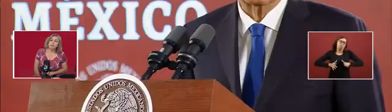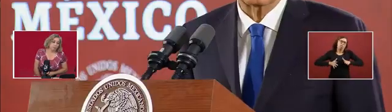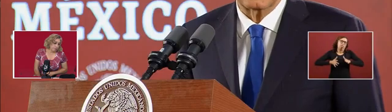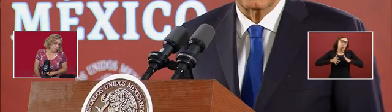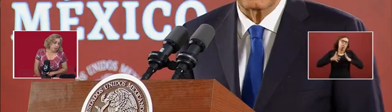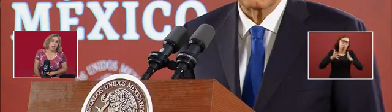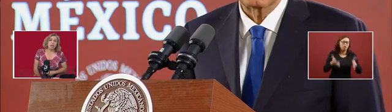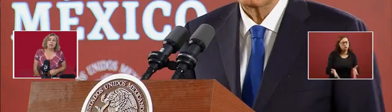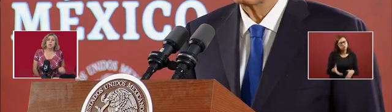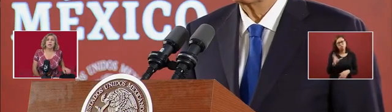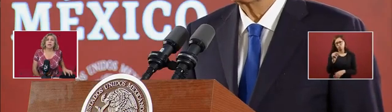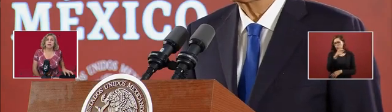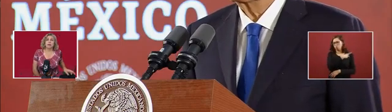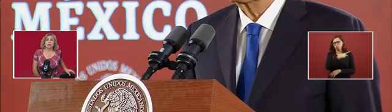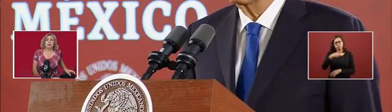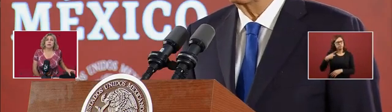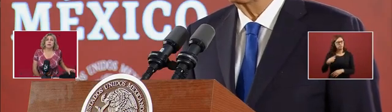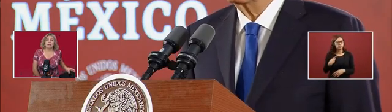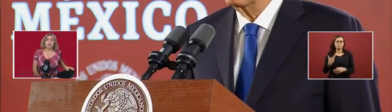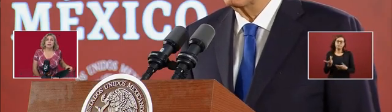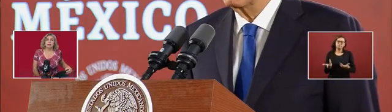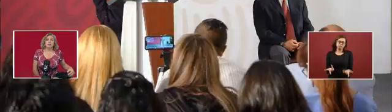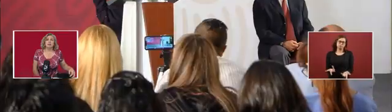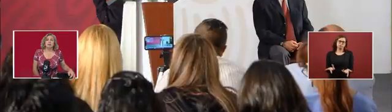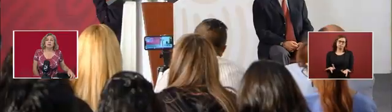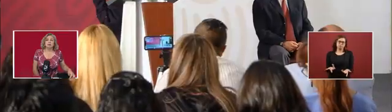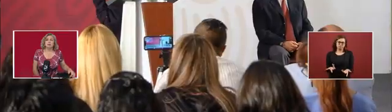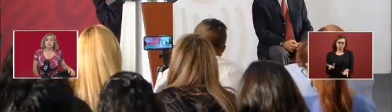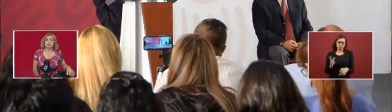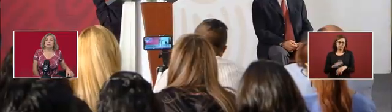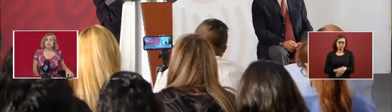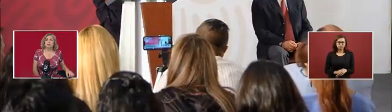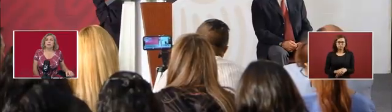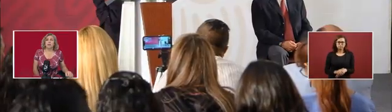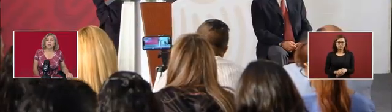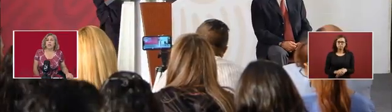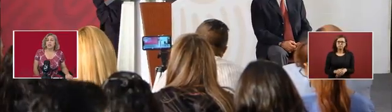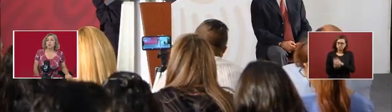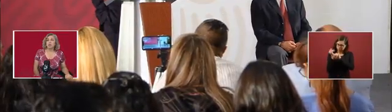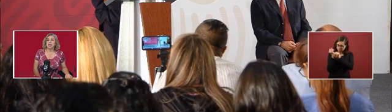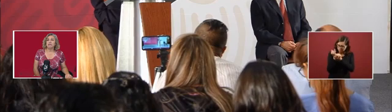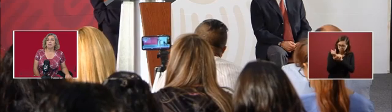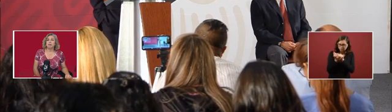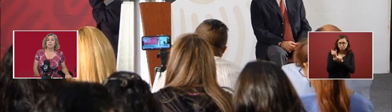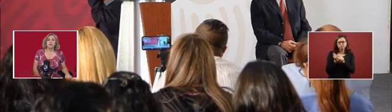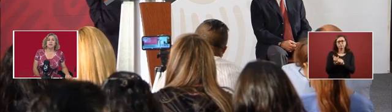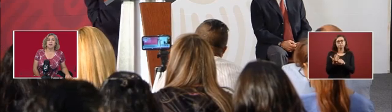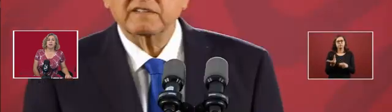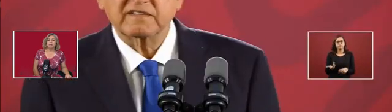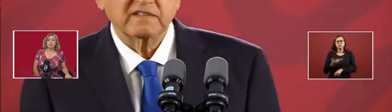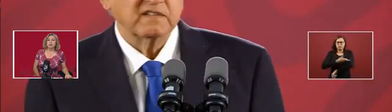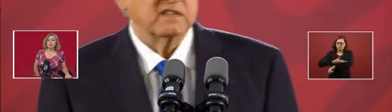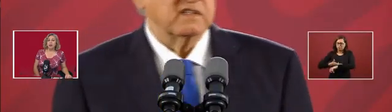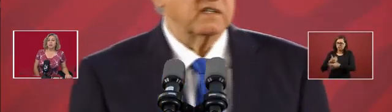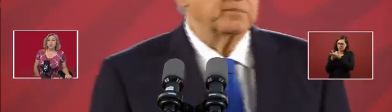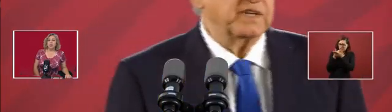because we are now taking off, we are setting the basis.